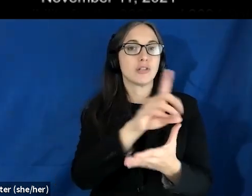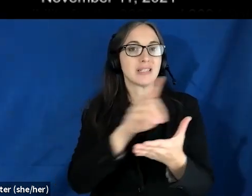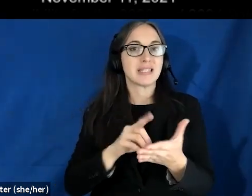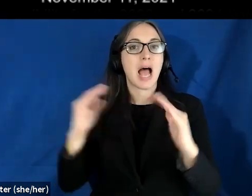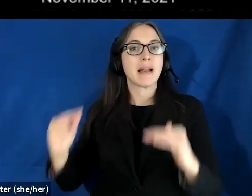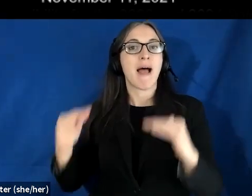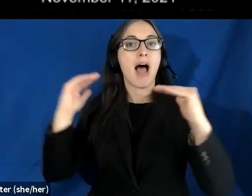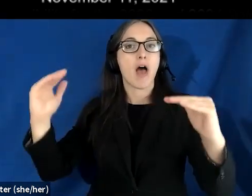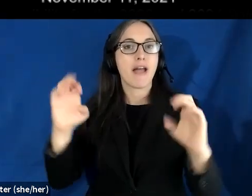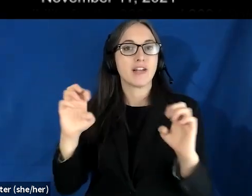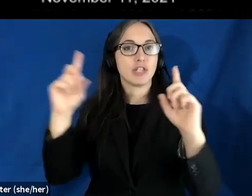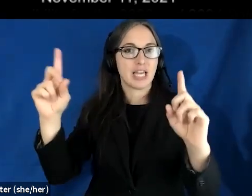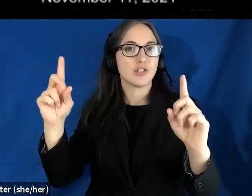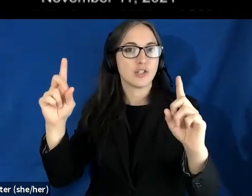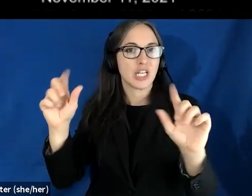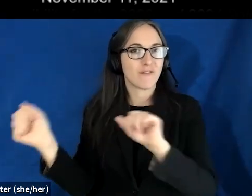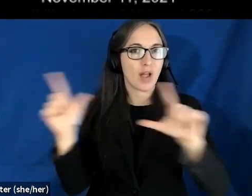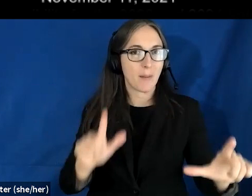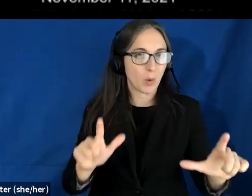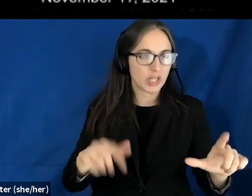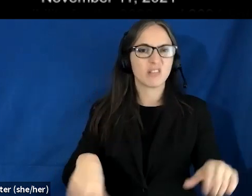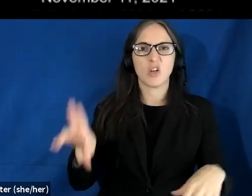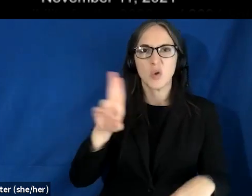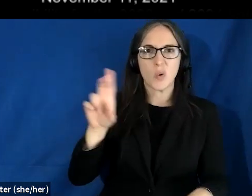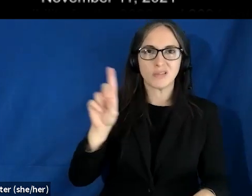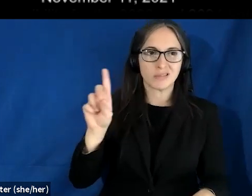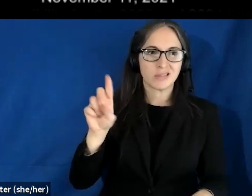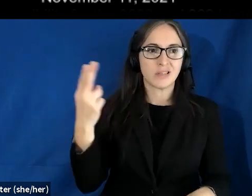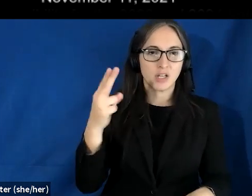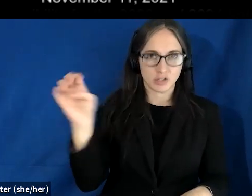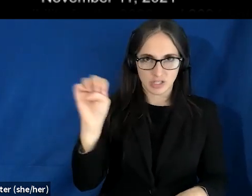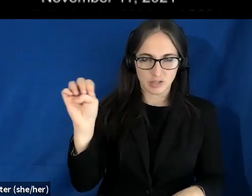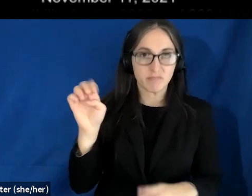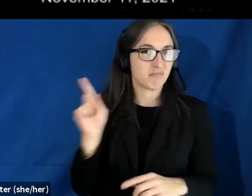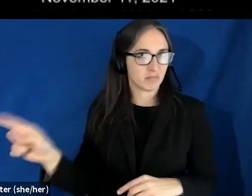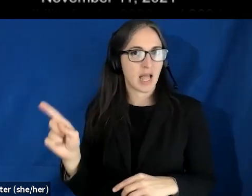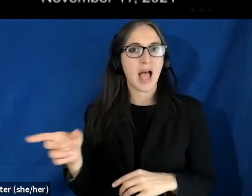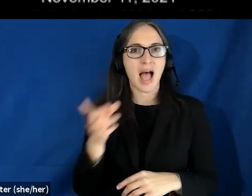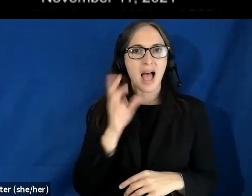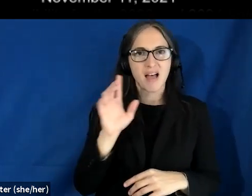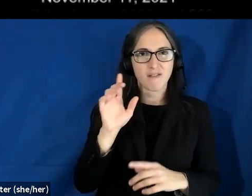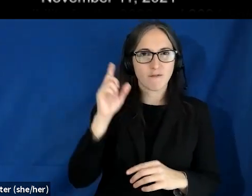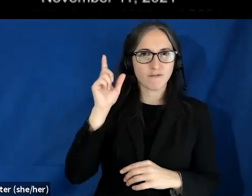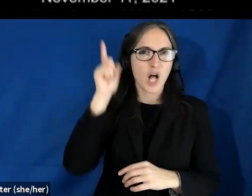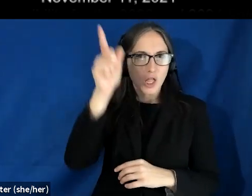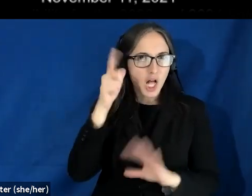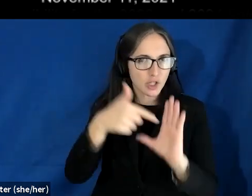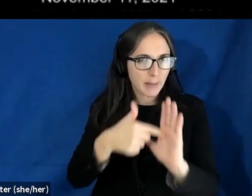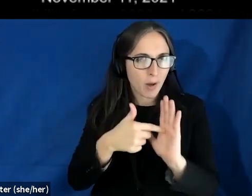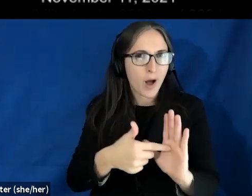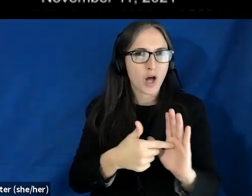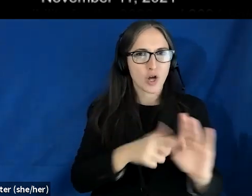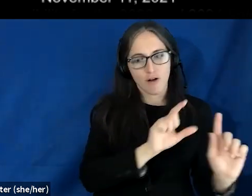higher education institution. And so I have kind of a flow chart here, or logic model. And I think you can start with your vision. What